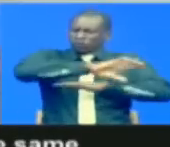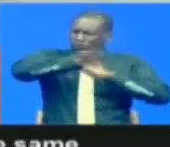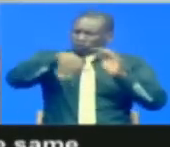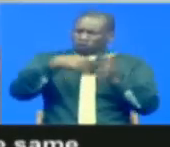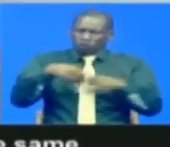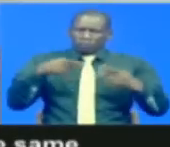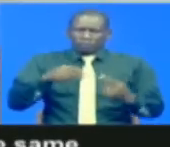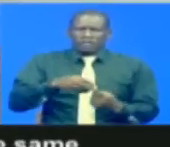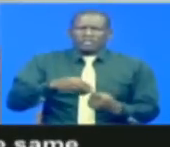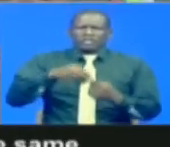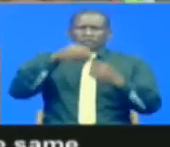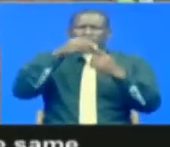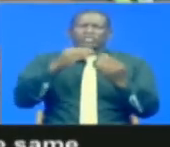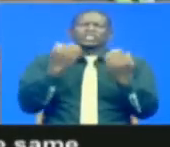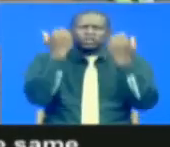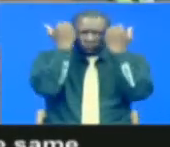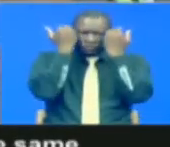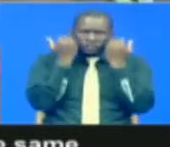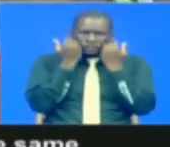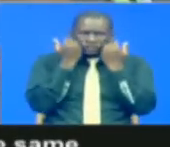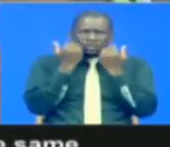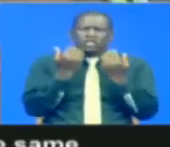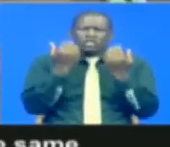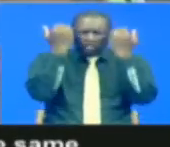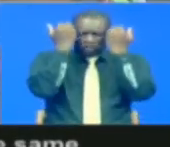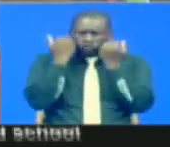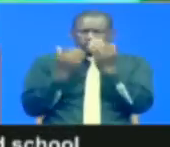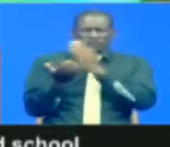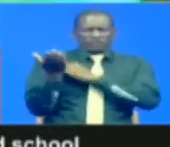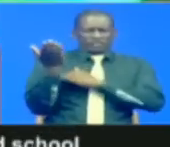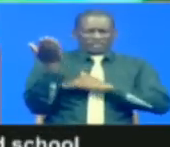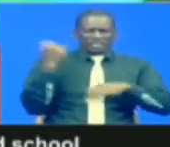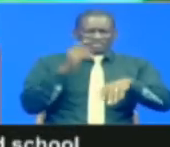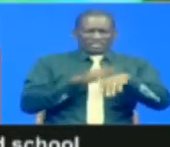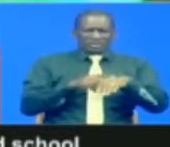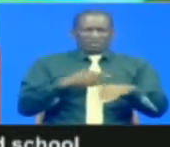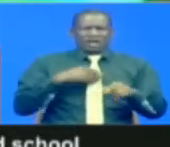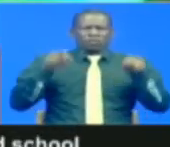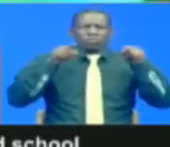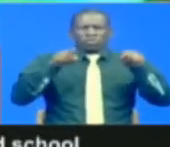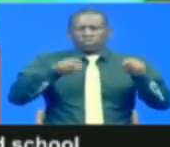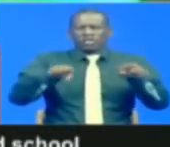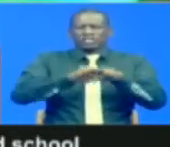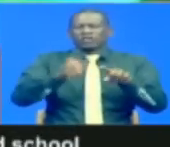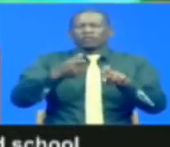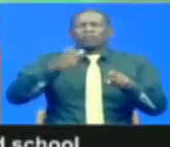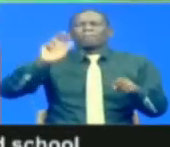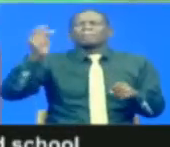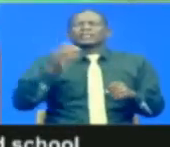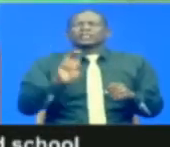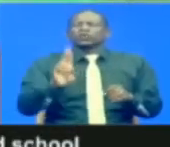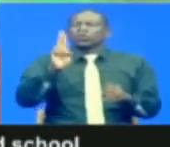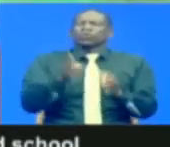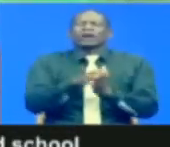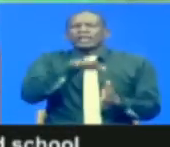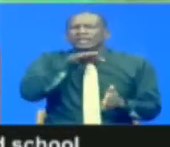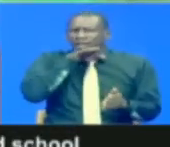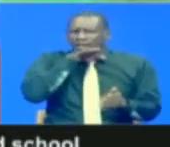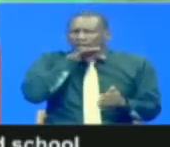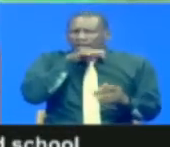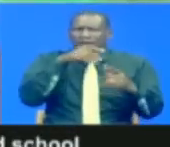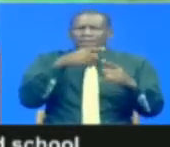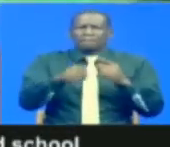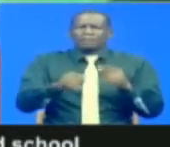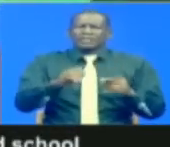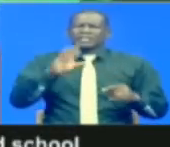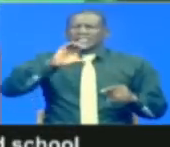and especially for the judiciary. The courts have in the past faced criticism even from President Uhuru Kenyatta and Raila Odinga. But Chief